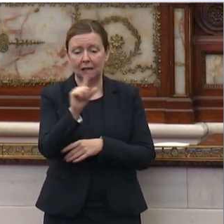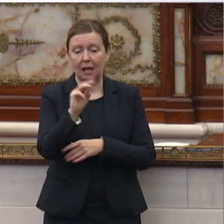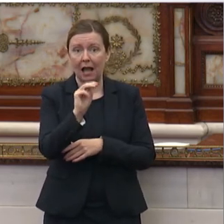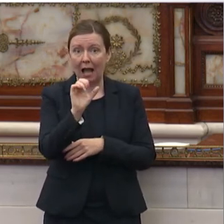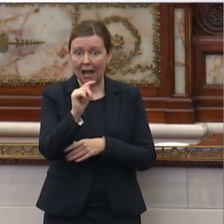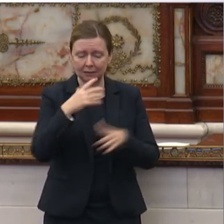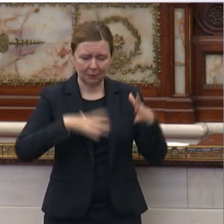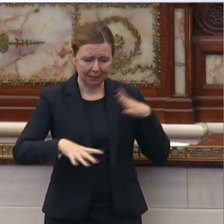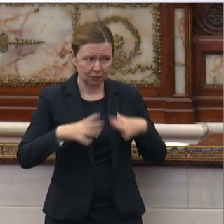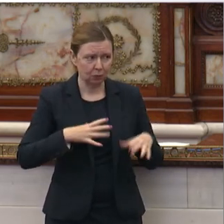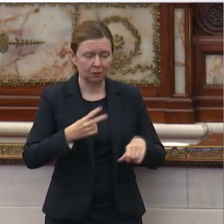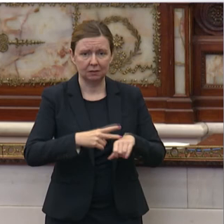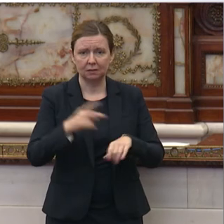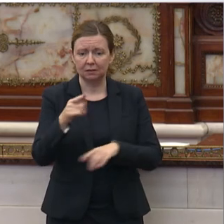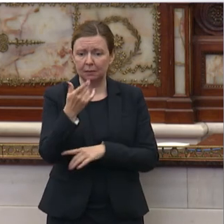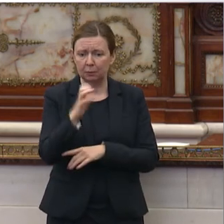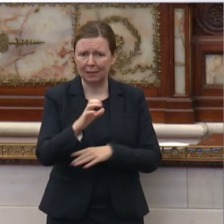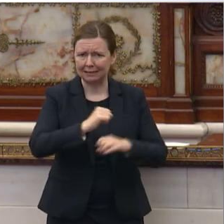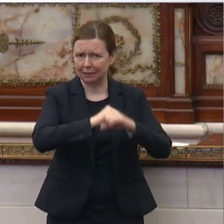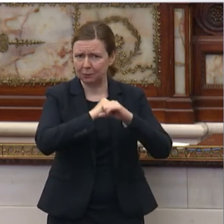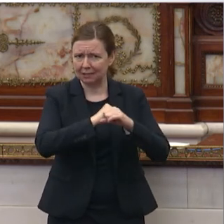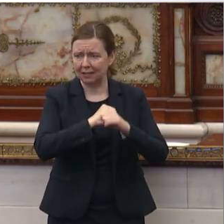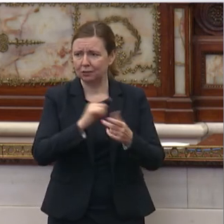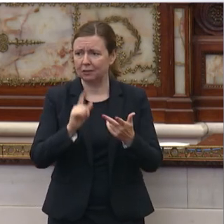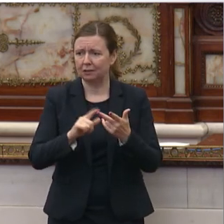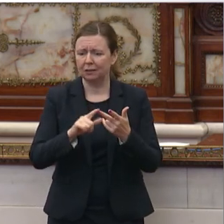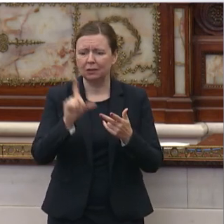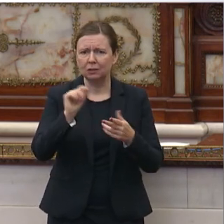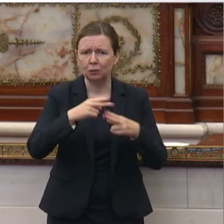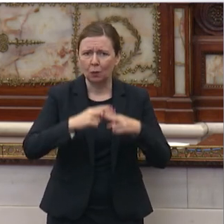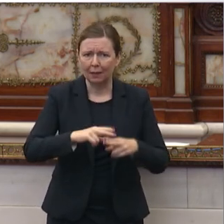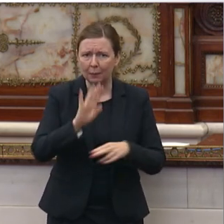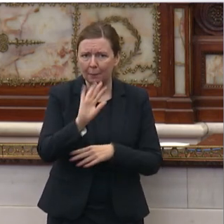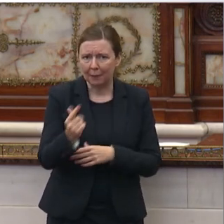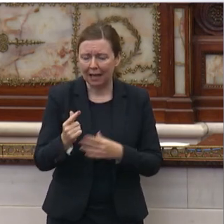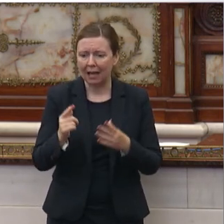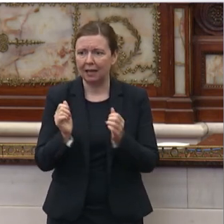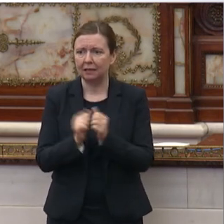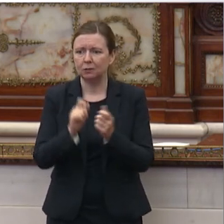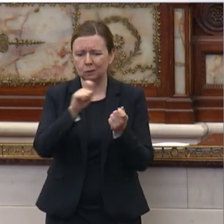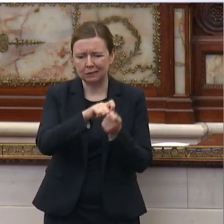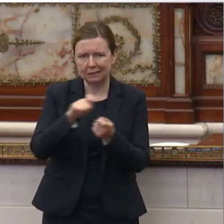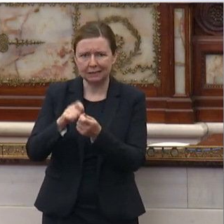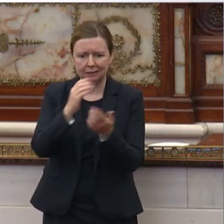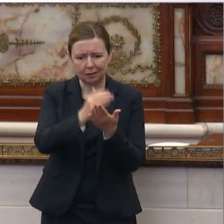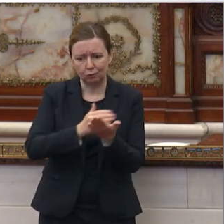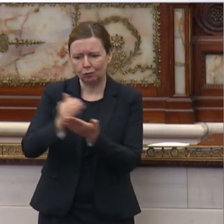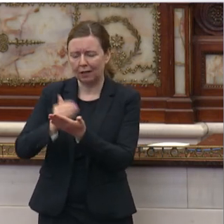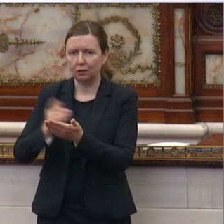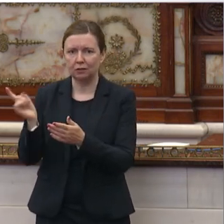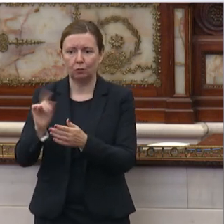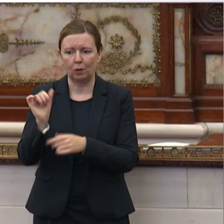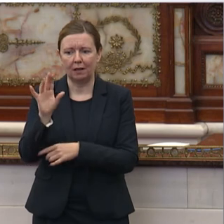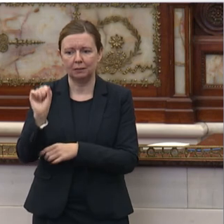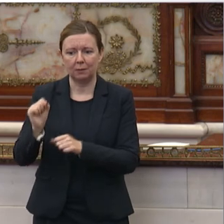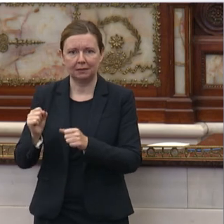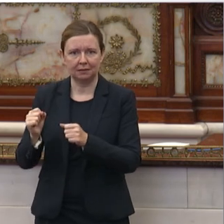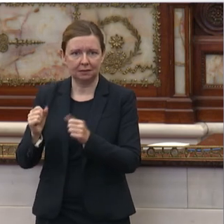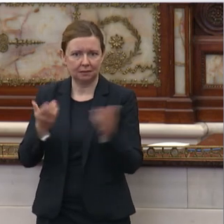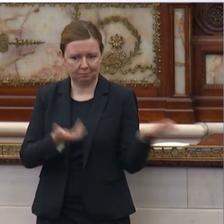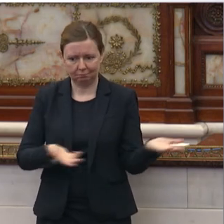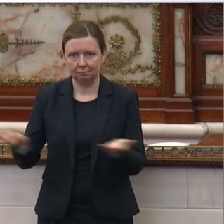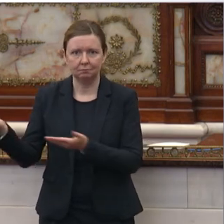double plastic protection, 20-pound bags, with detailed records of where this asbestos was being